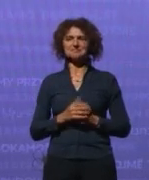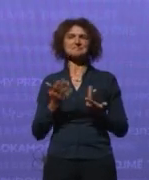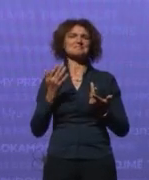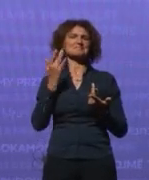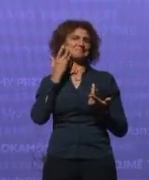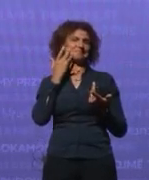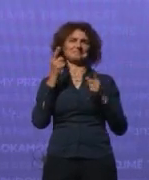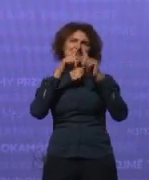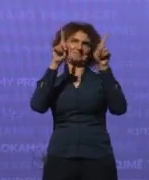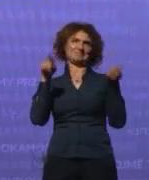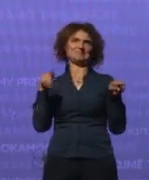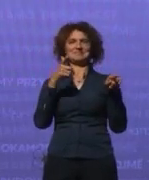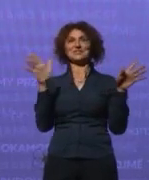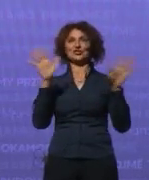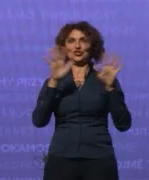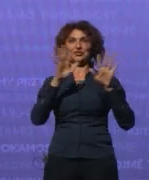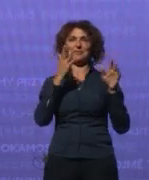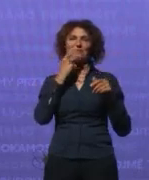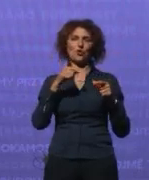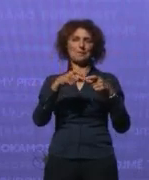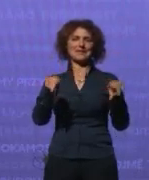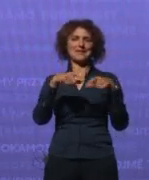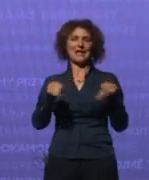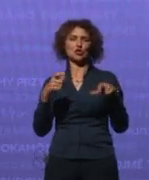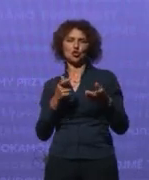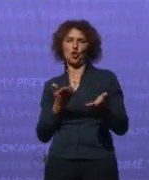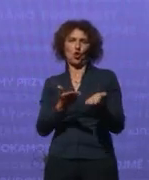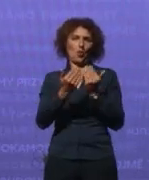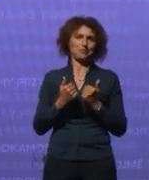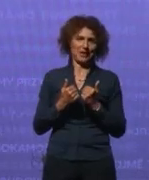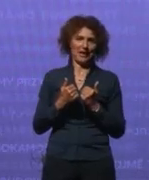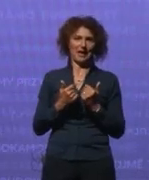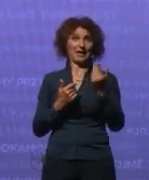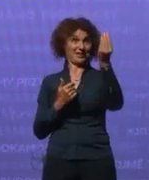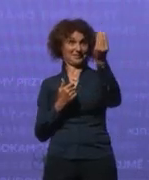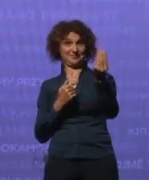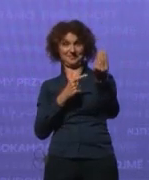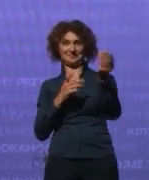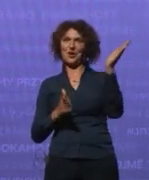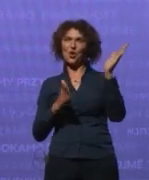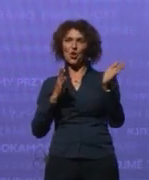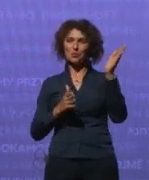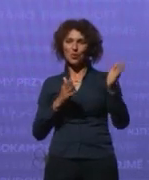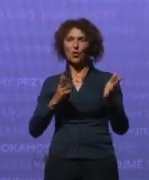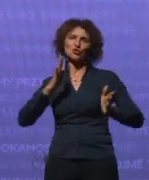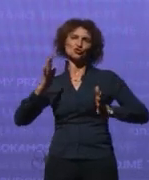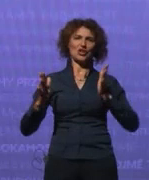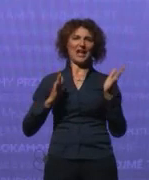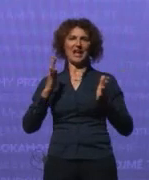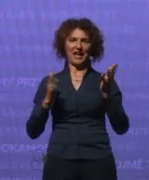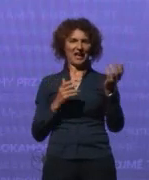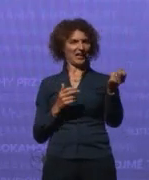in, for example, mutual gaze or pointing gestures, showing the child where to